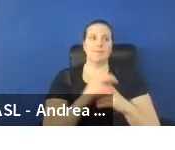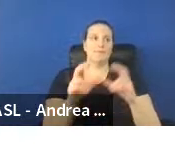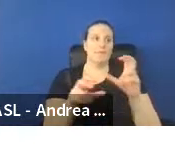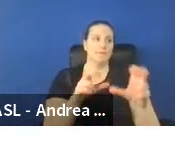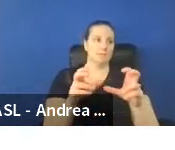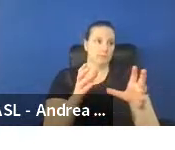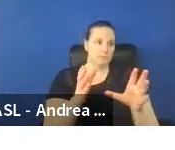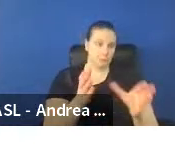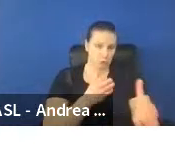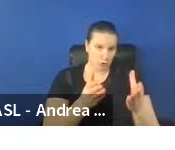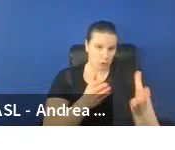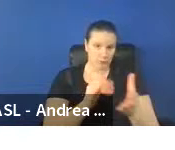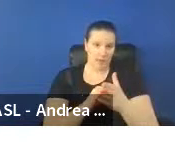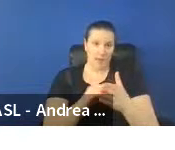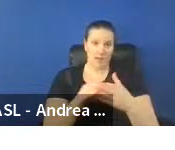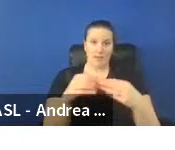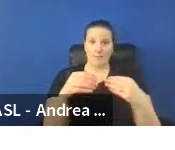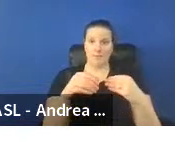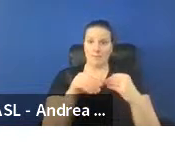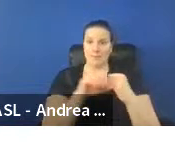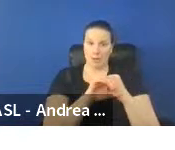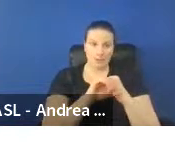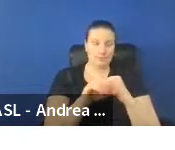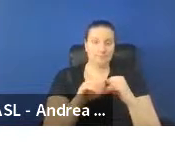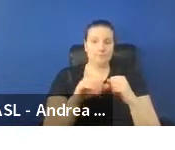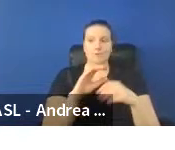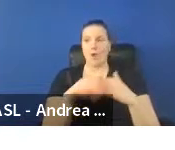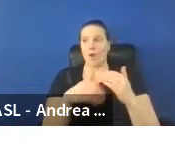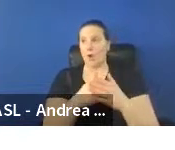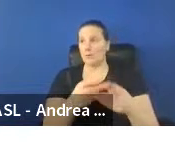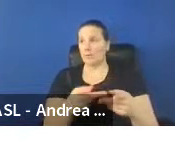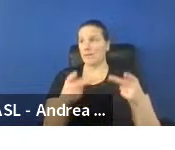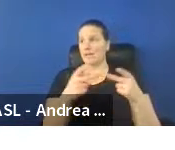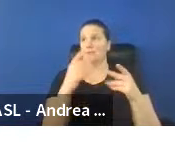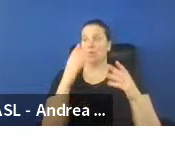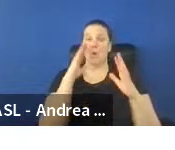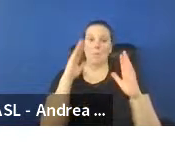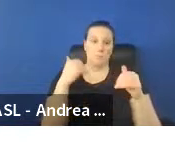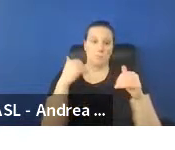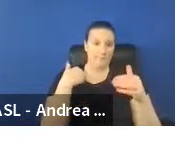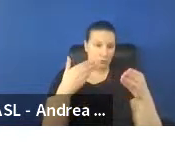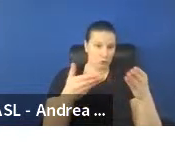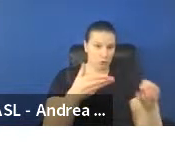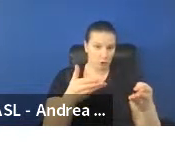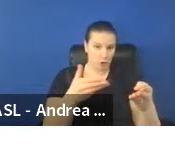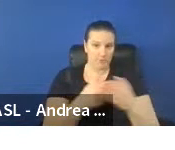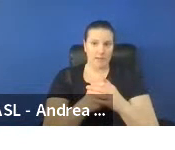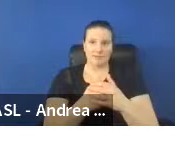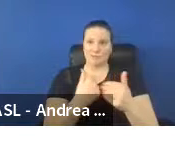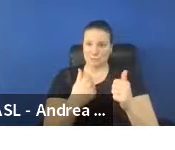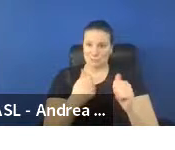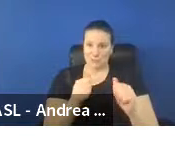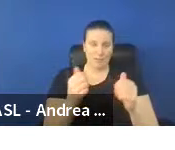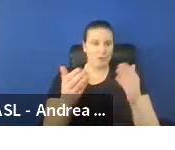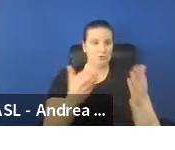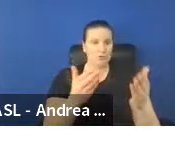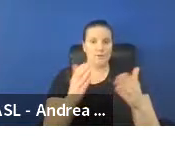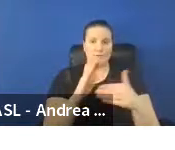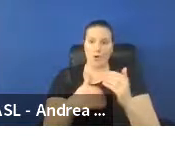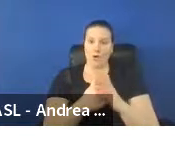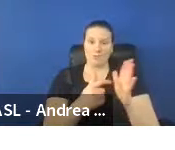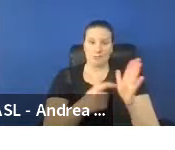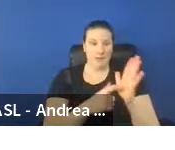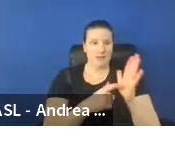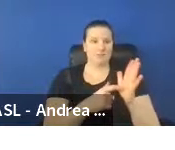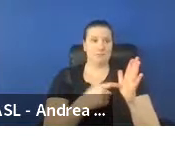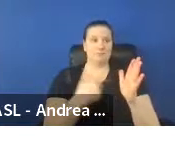the identified markets, so all of the places that we're hoping to have transit serve, and attempts to serve all of that demand. So we talked about